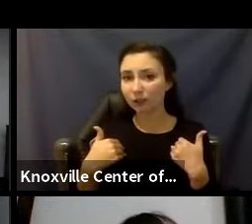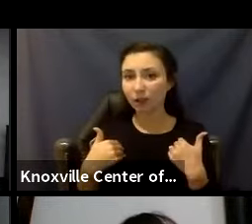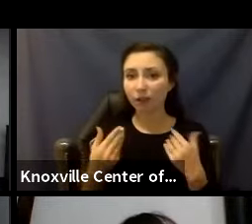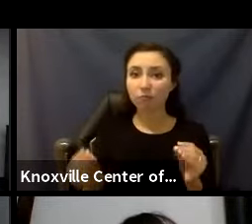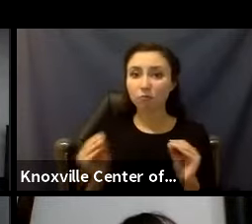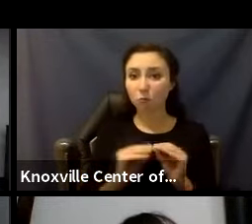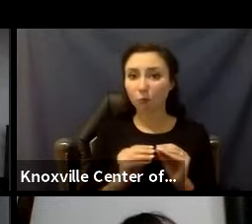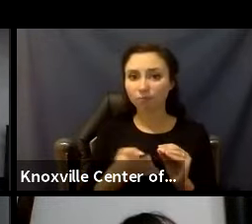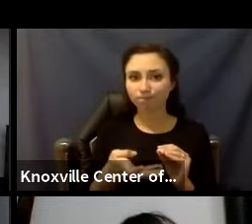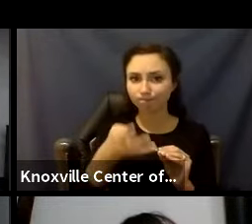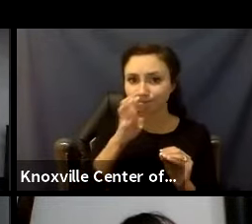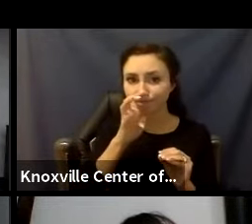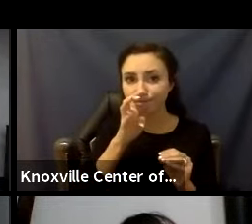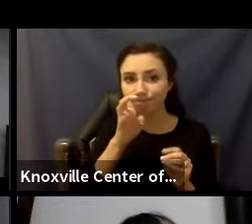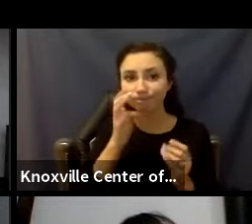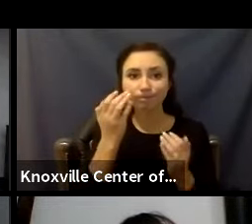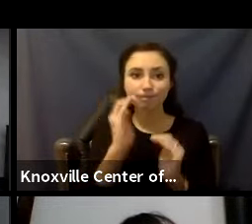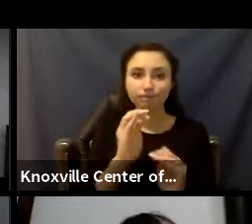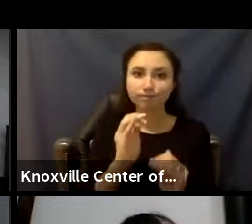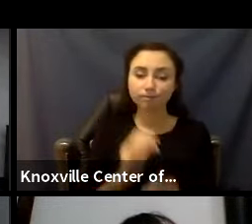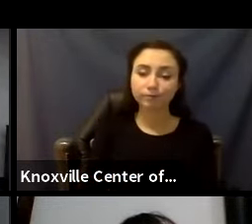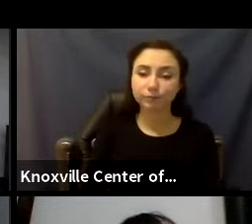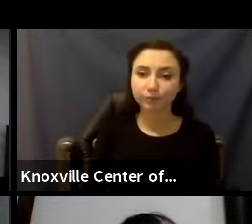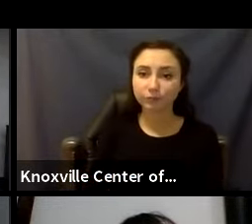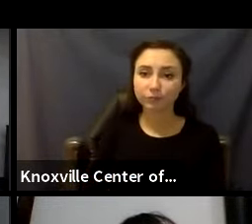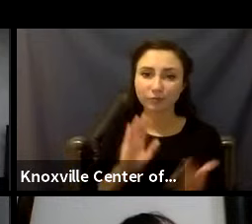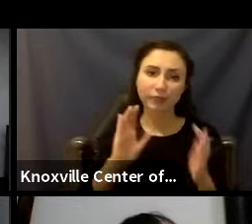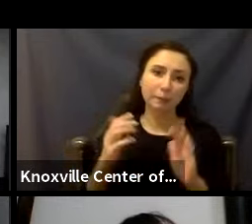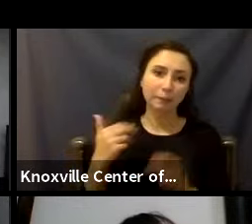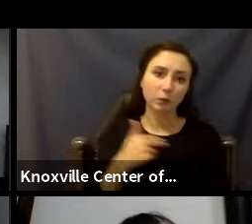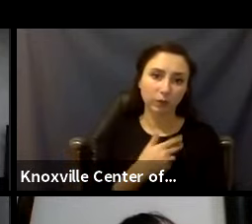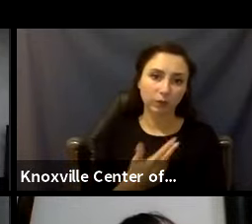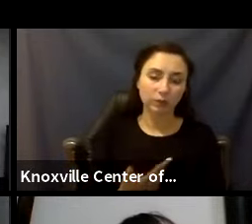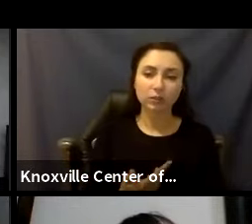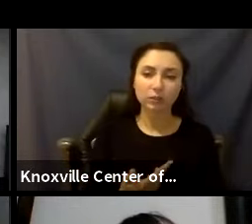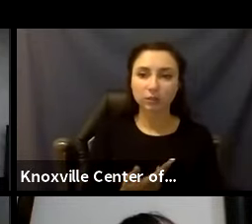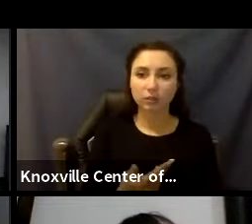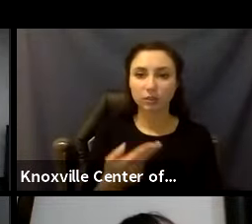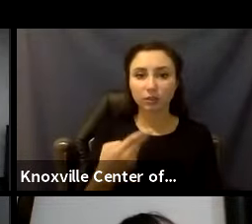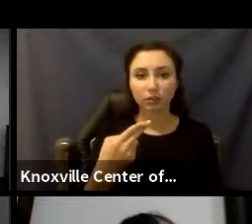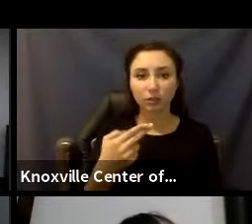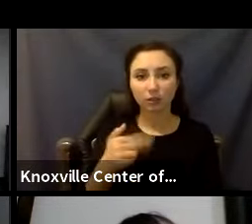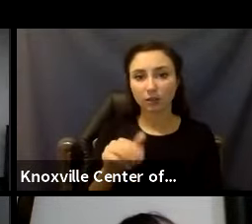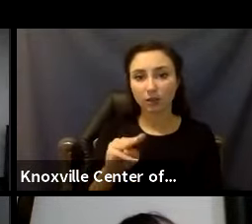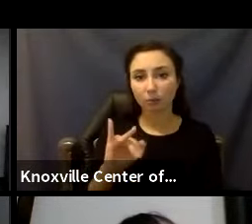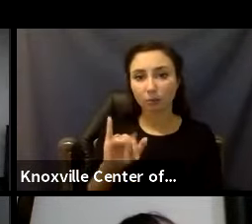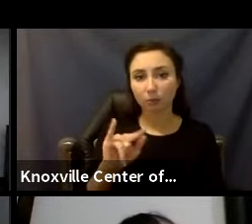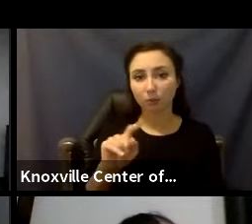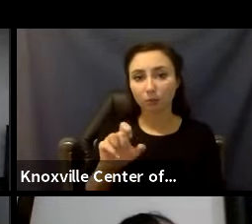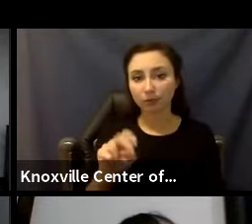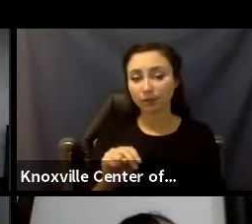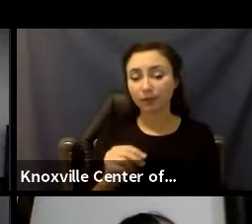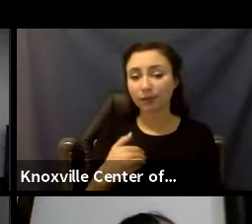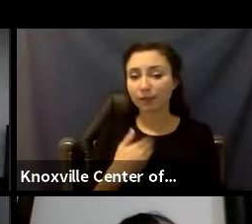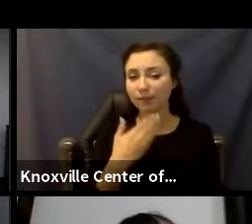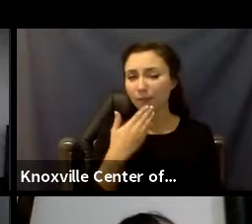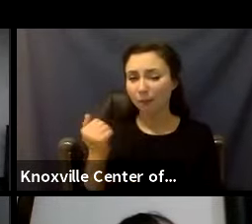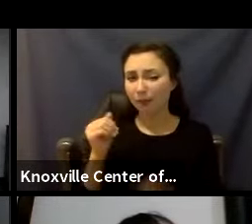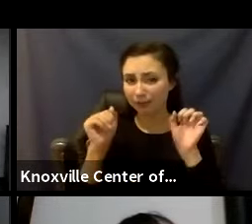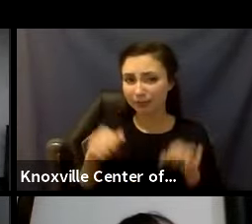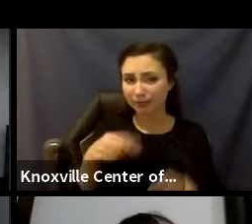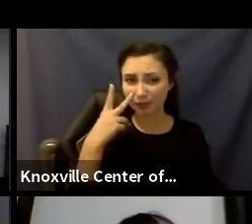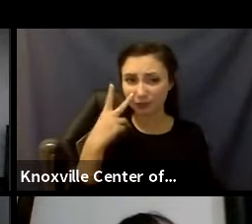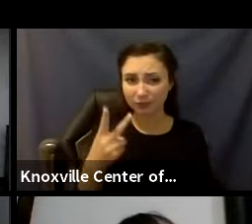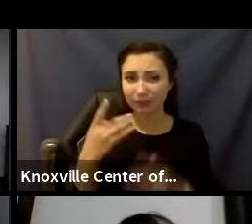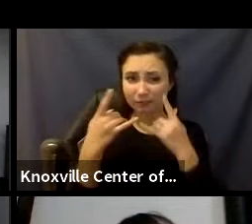more stringent restrictions than us. Hamilton has, the best I could tell,